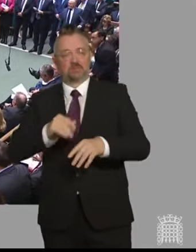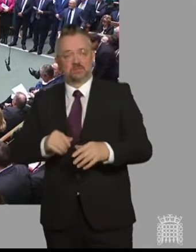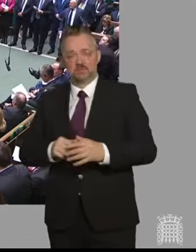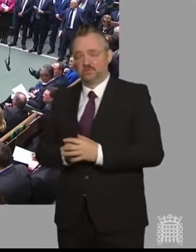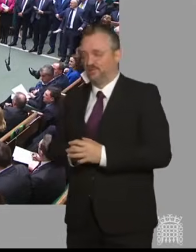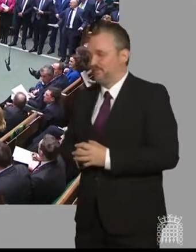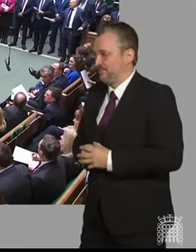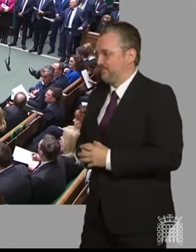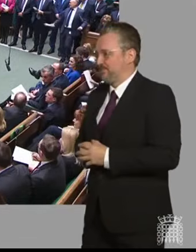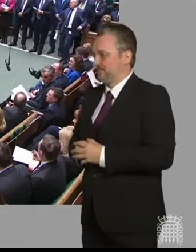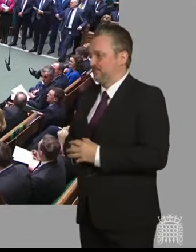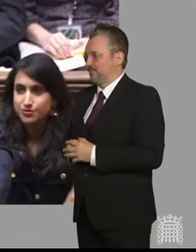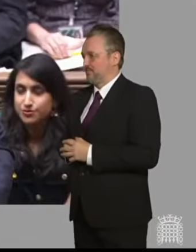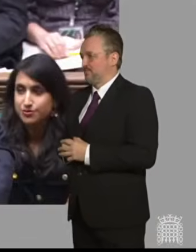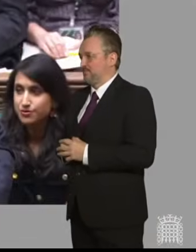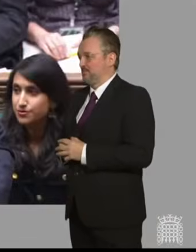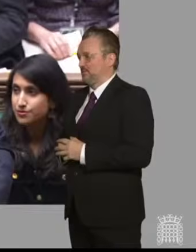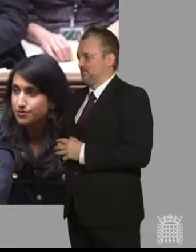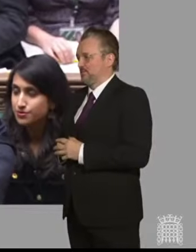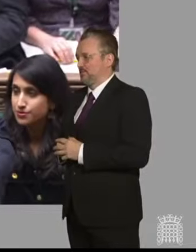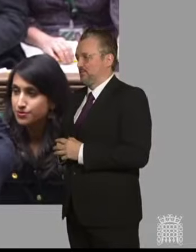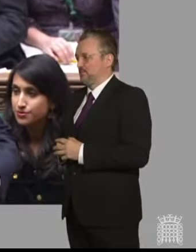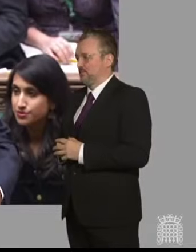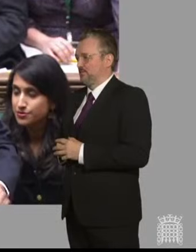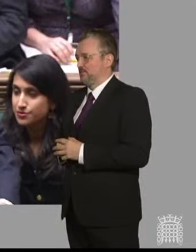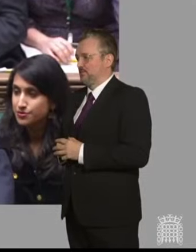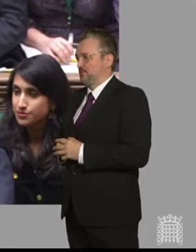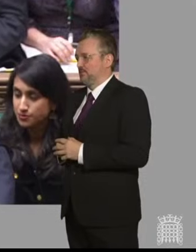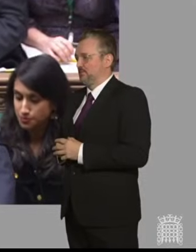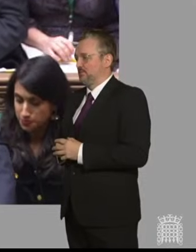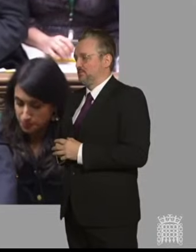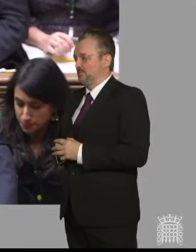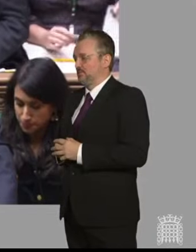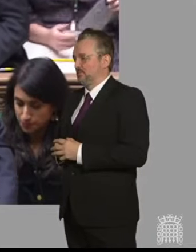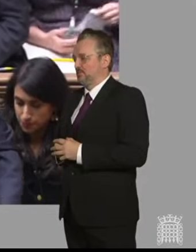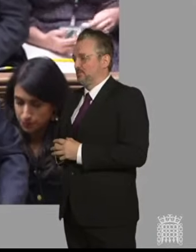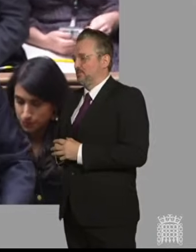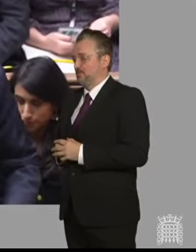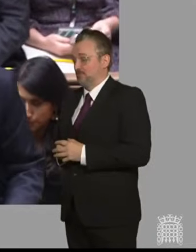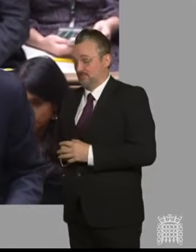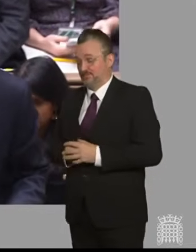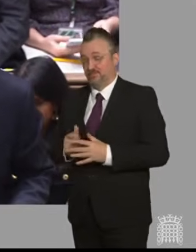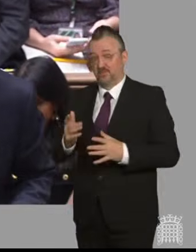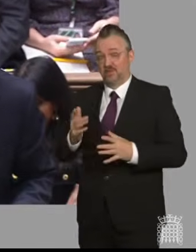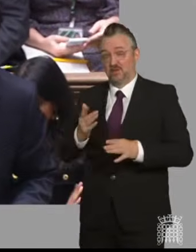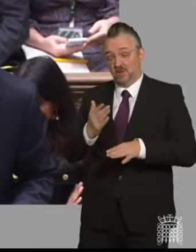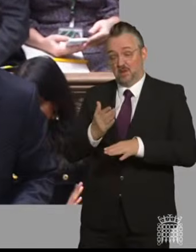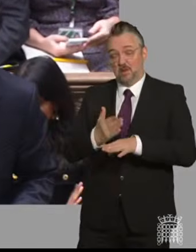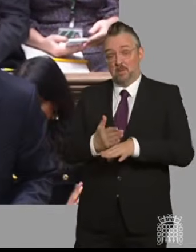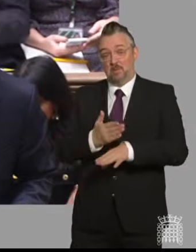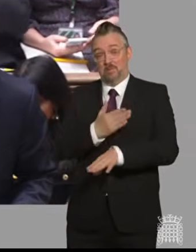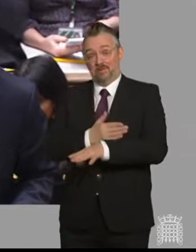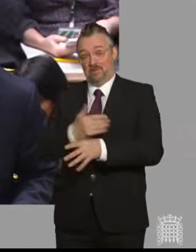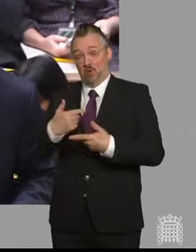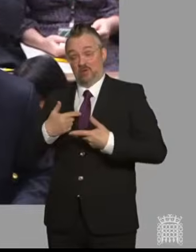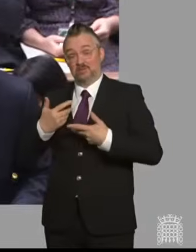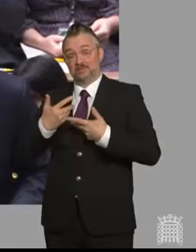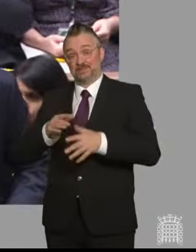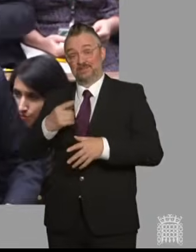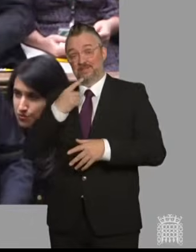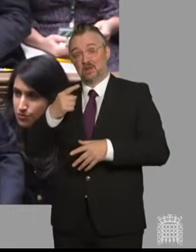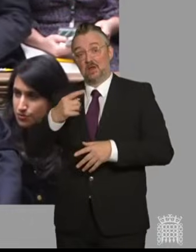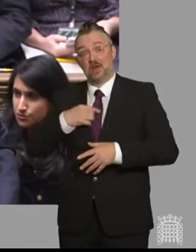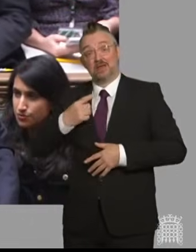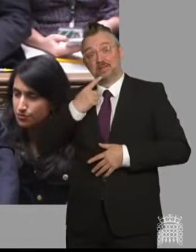Mr. Speaker, as I outlined previously, it is not right to call for an immediate ceasefire that would collapse